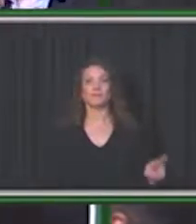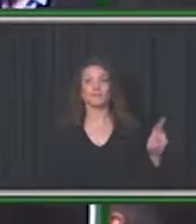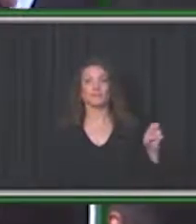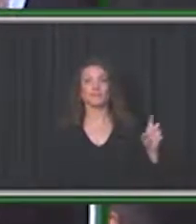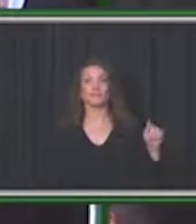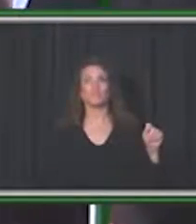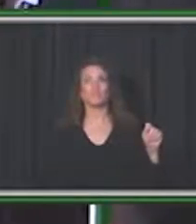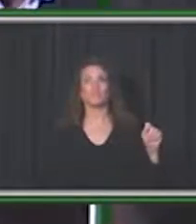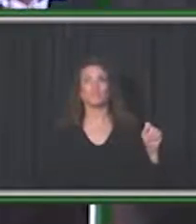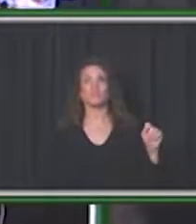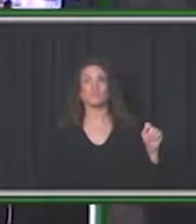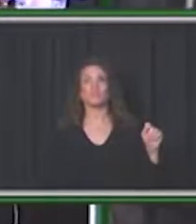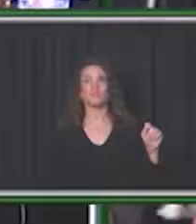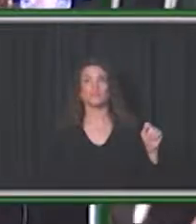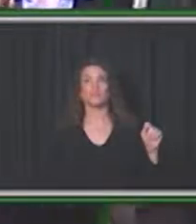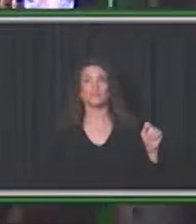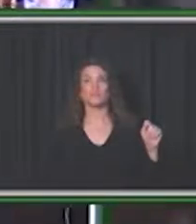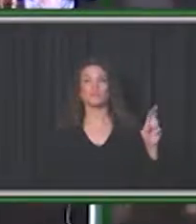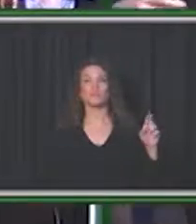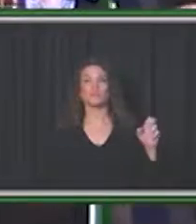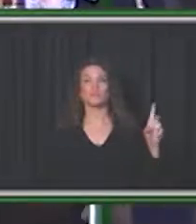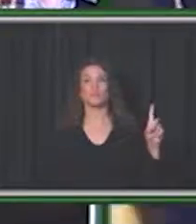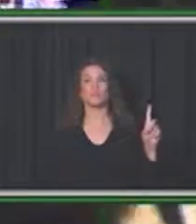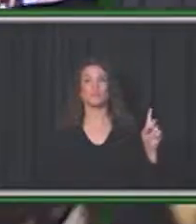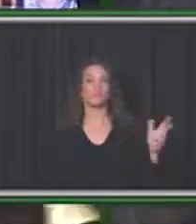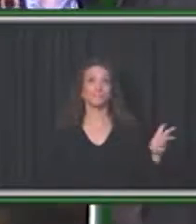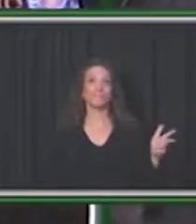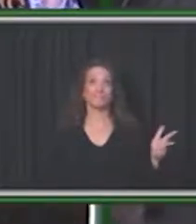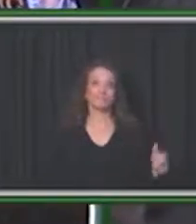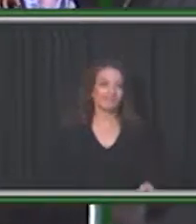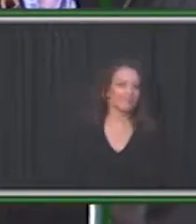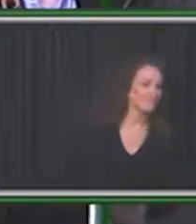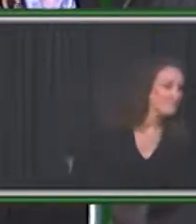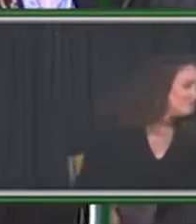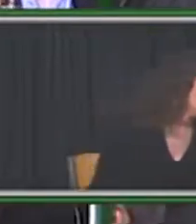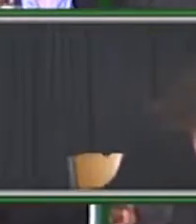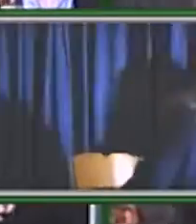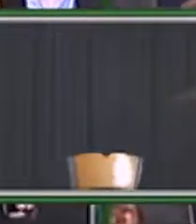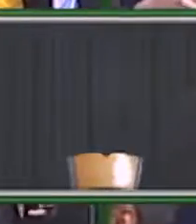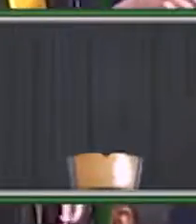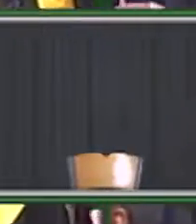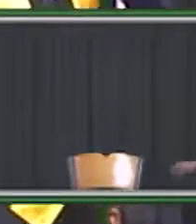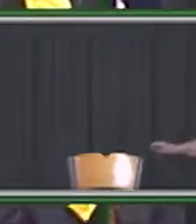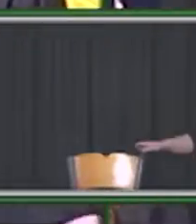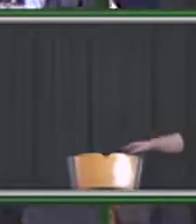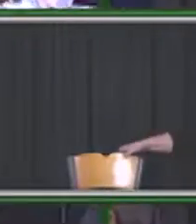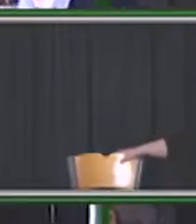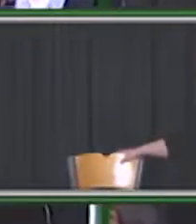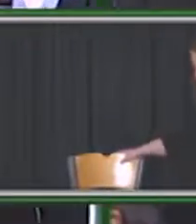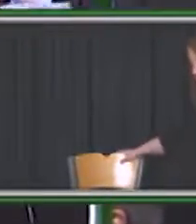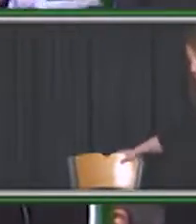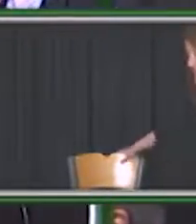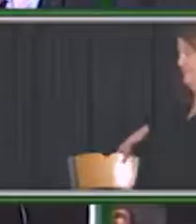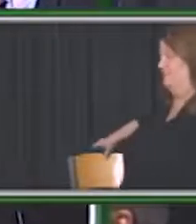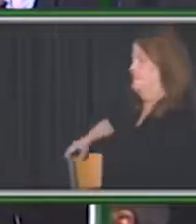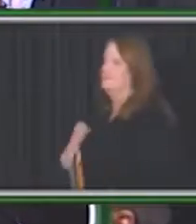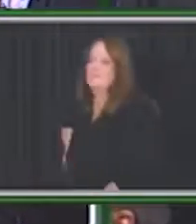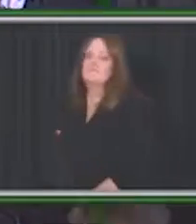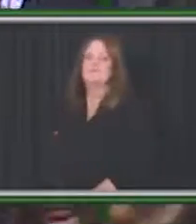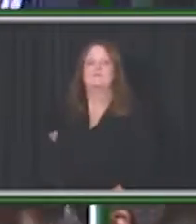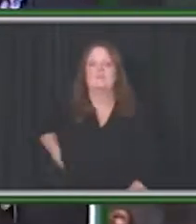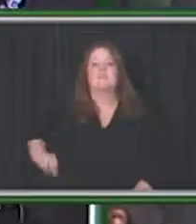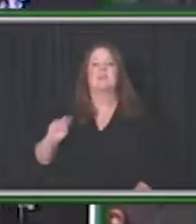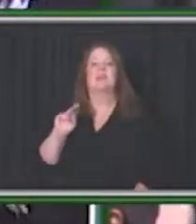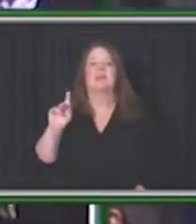Robert Henley Ronald III. Kara Halston. Anthony